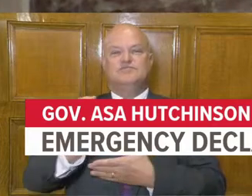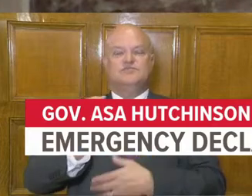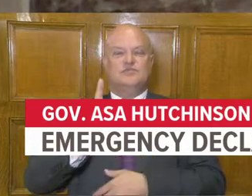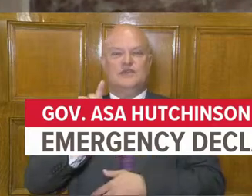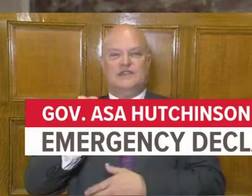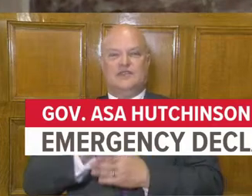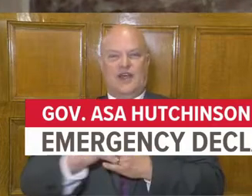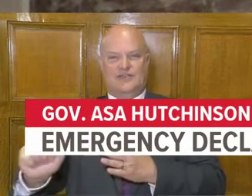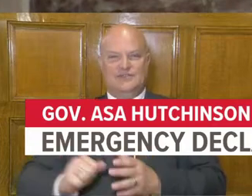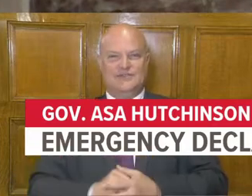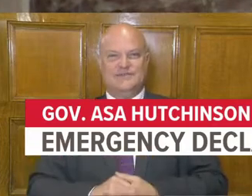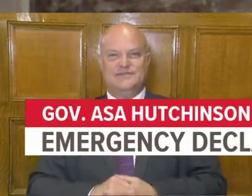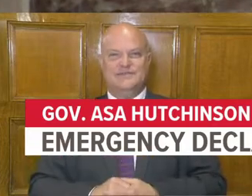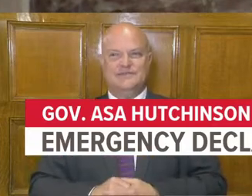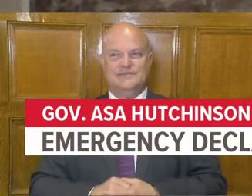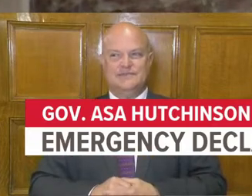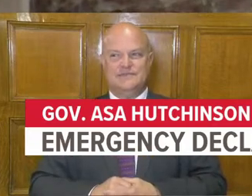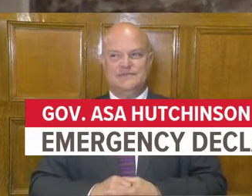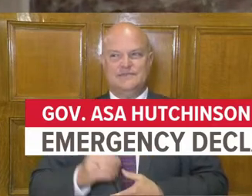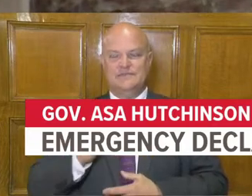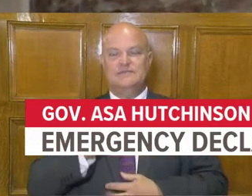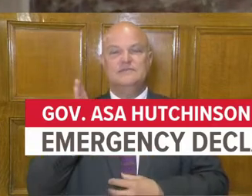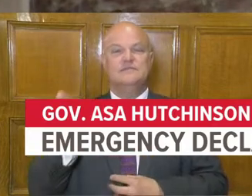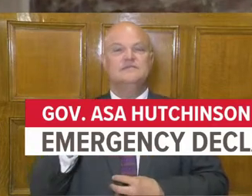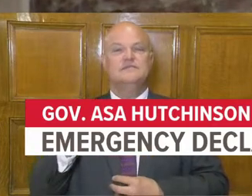payment. Be approved by the